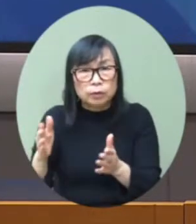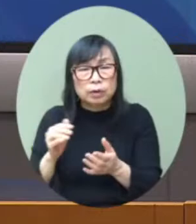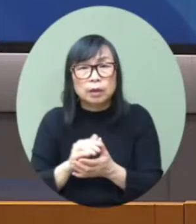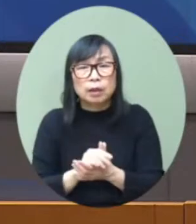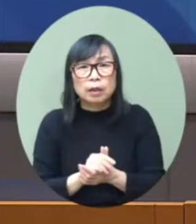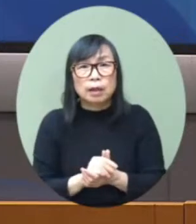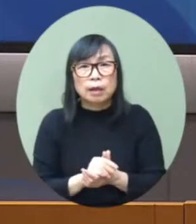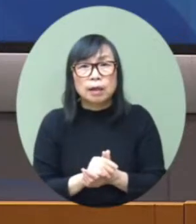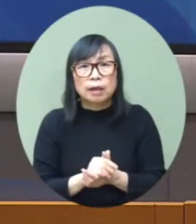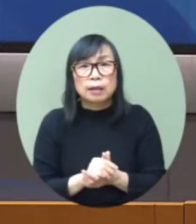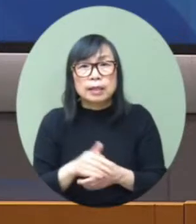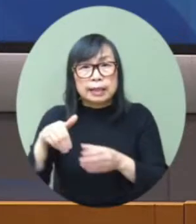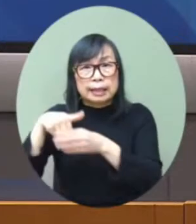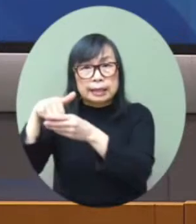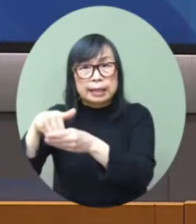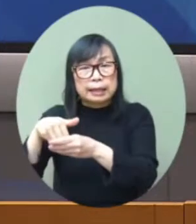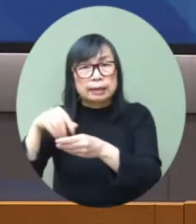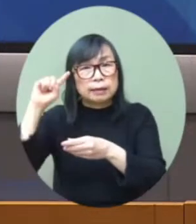made available